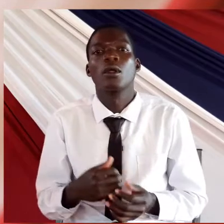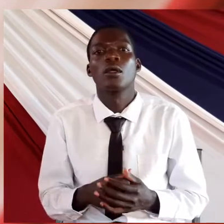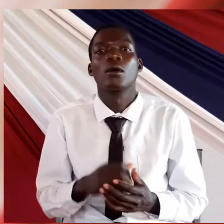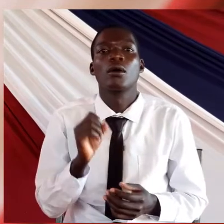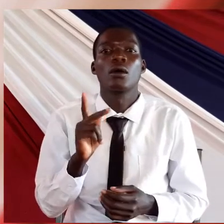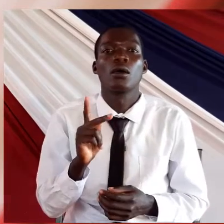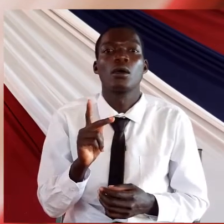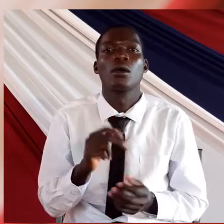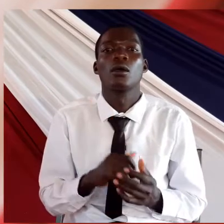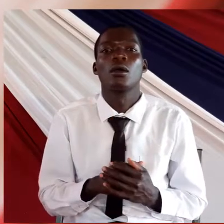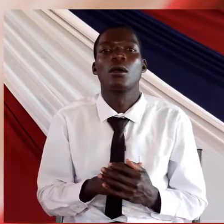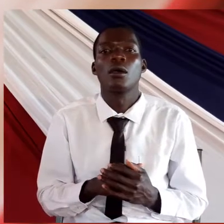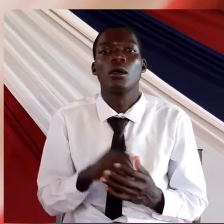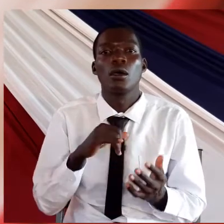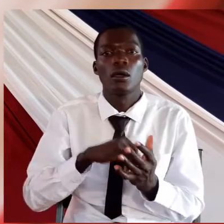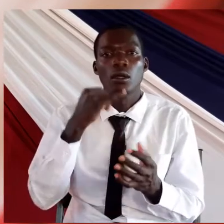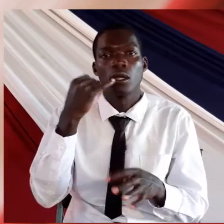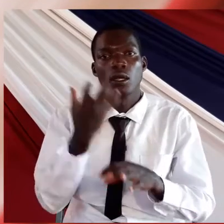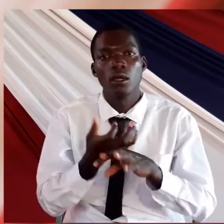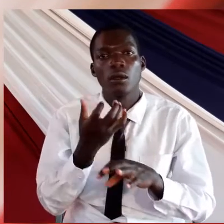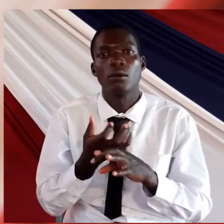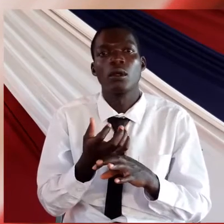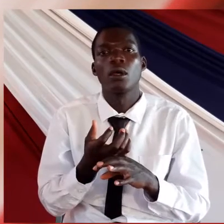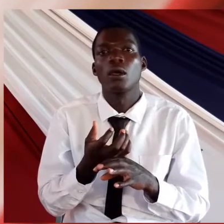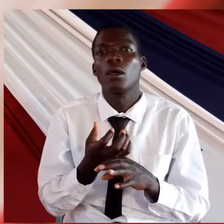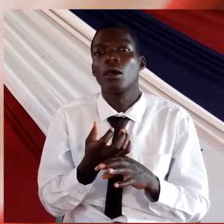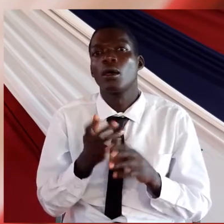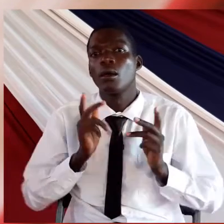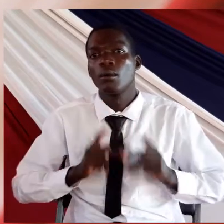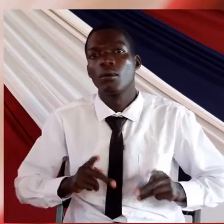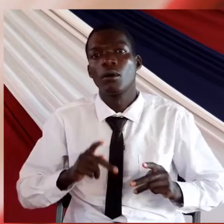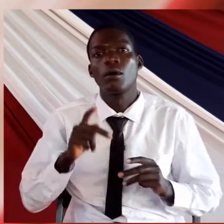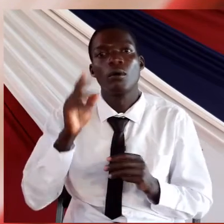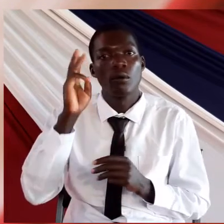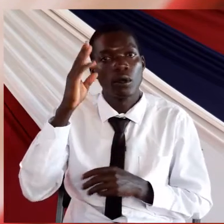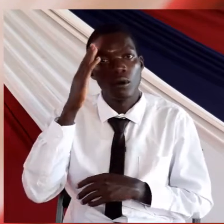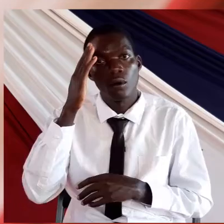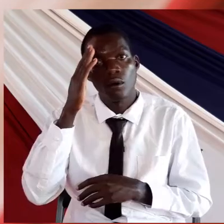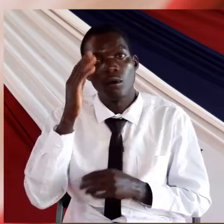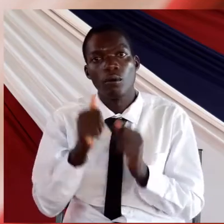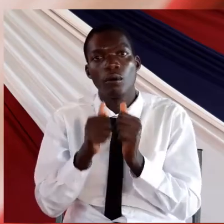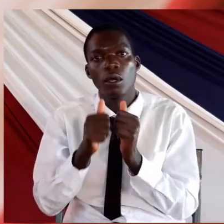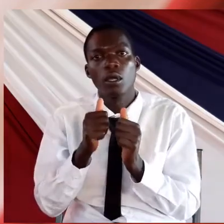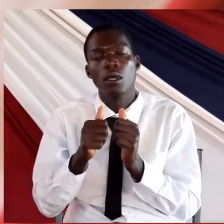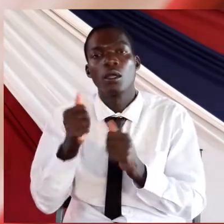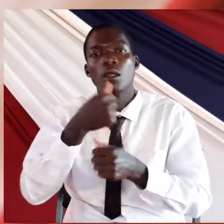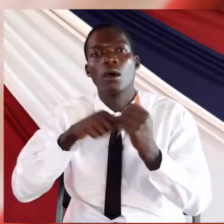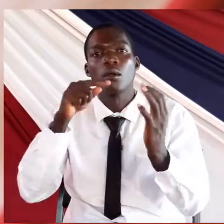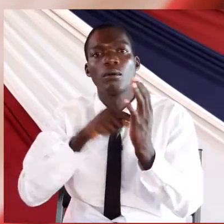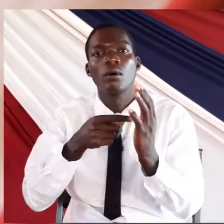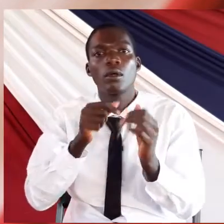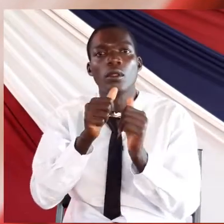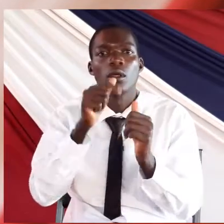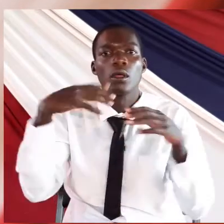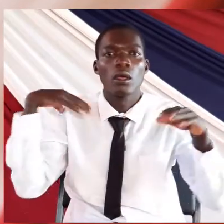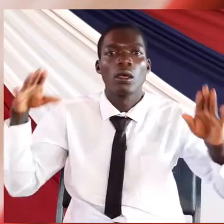Mm-hmm. Okay? Yeah. It would be difficult. At what particular point, and people would go to know which particular point is the angel